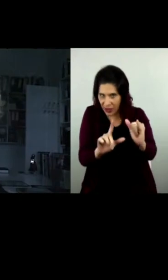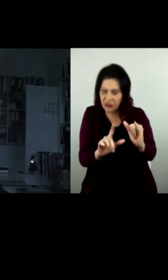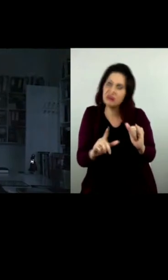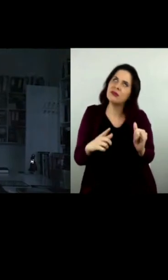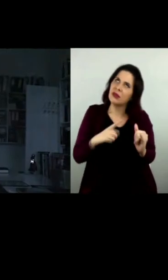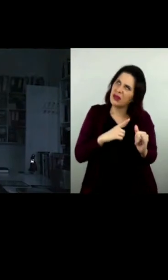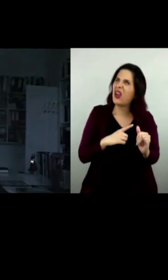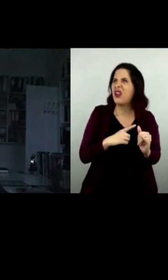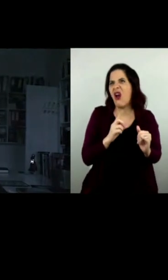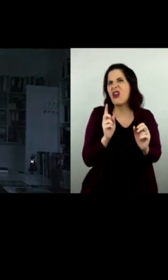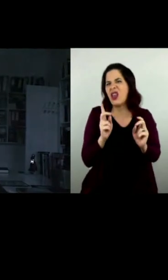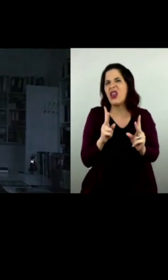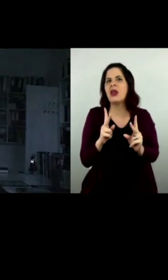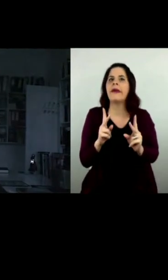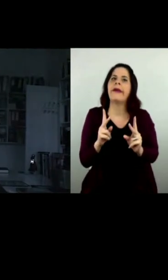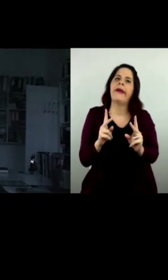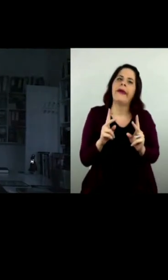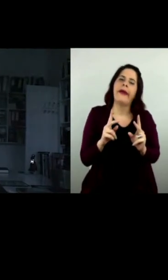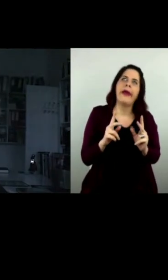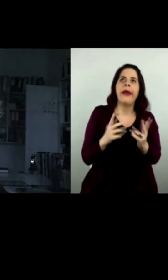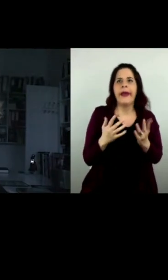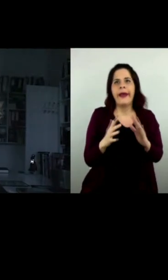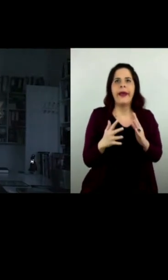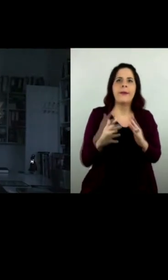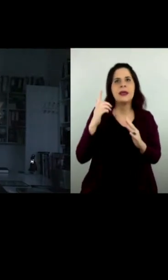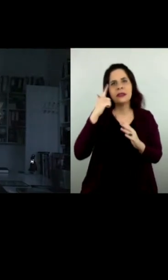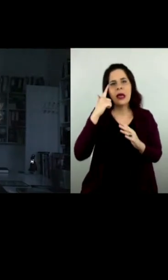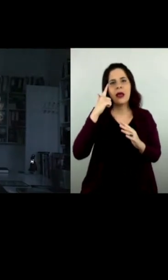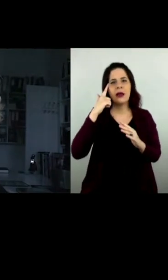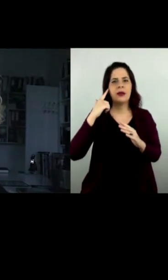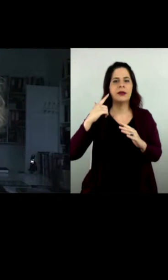about general movements